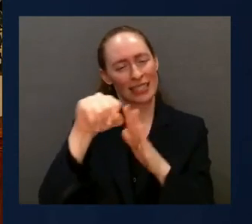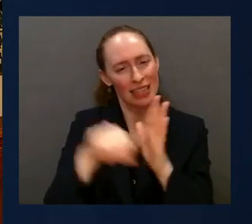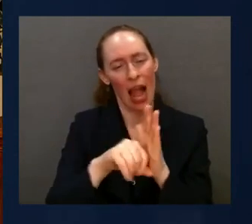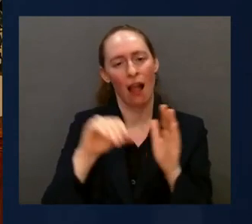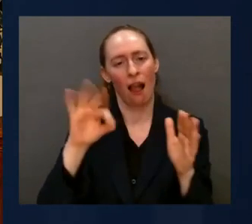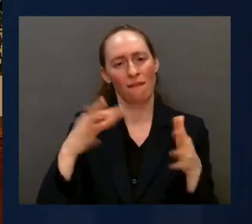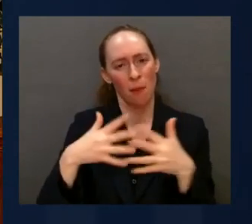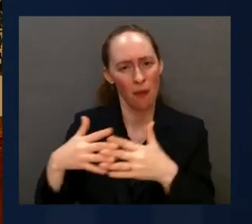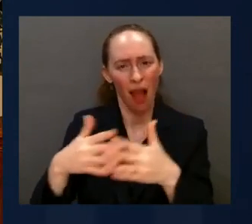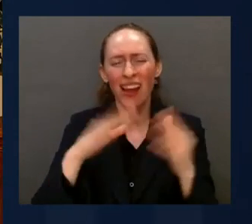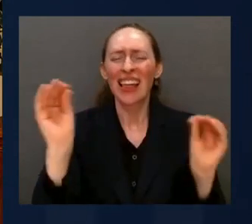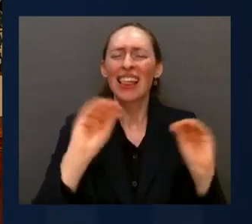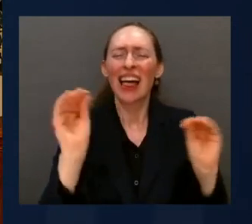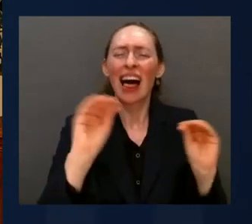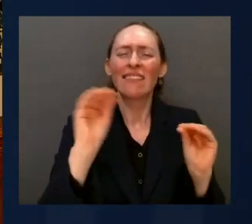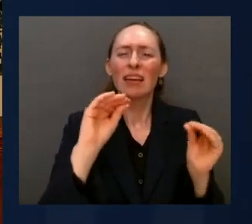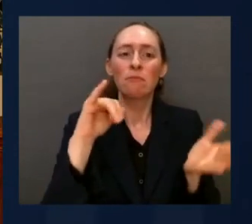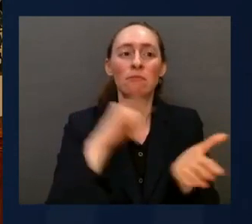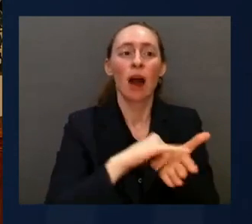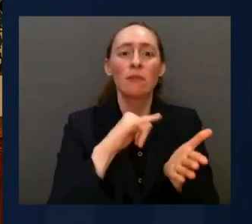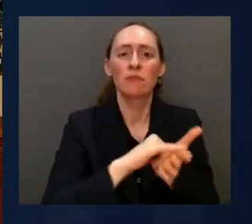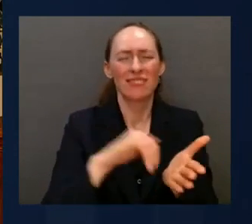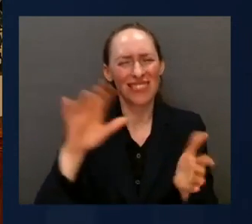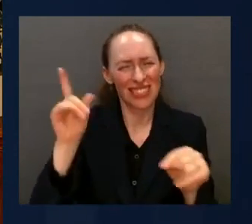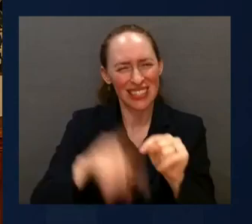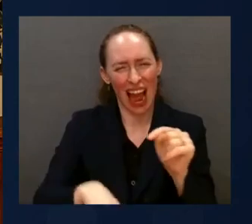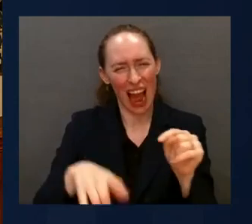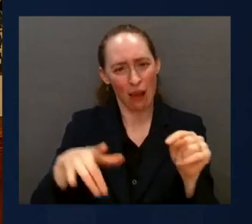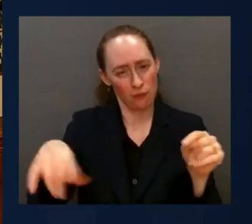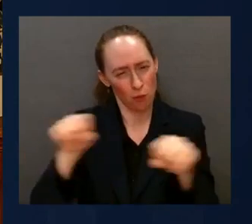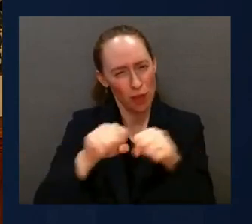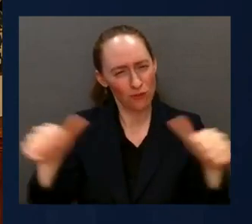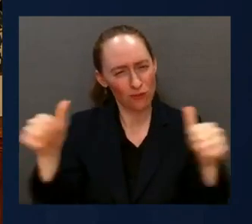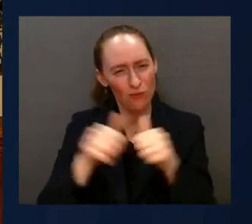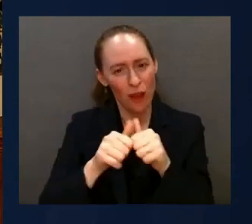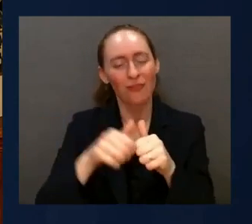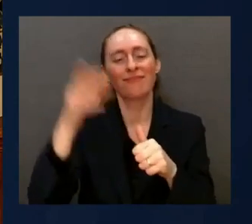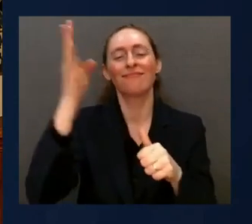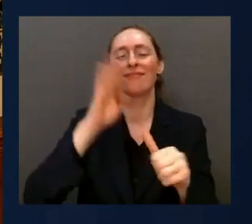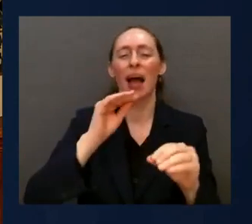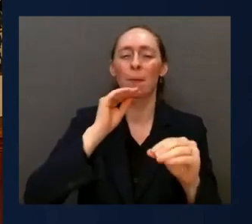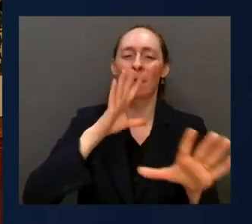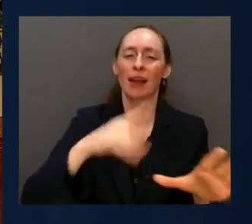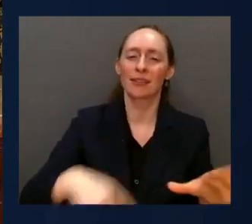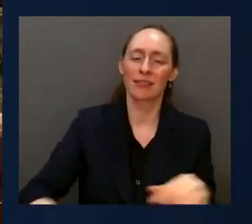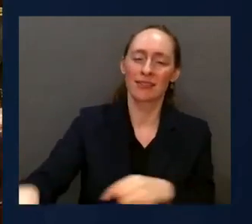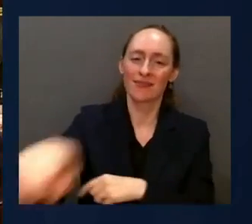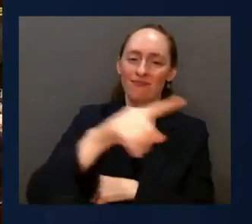together. God bless you all, and may God protect our troops. Thank you.